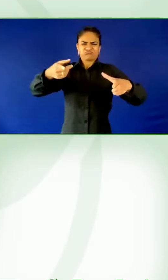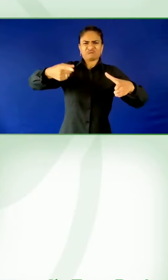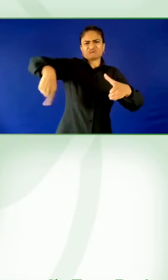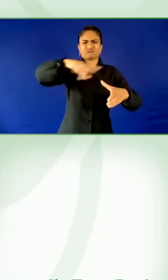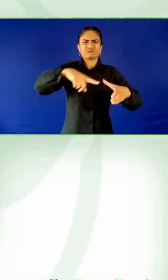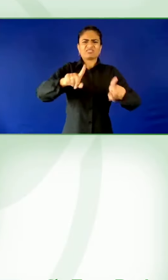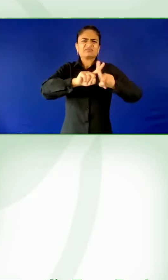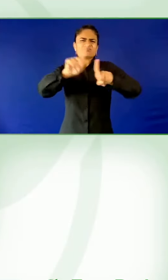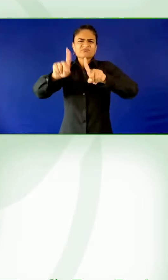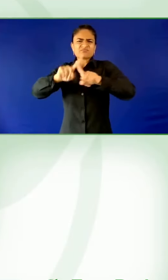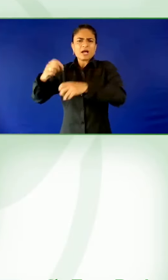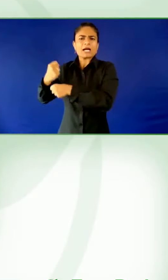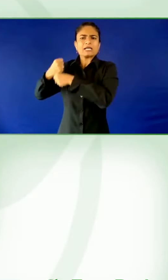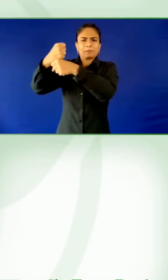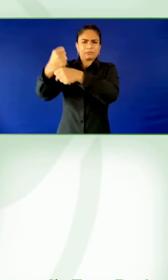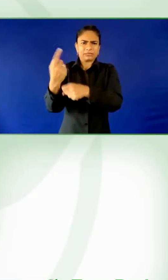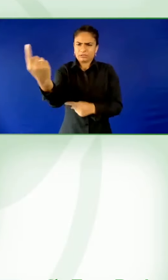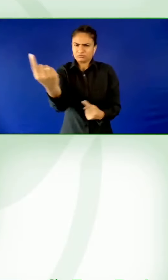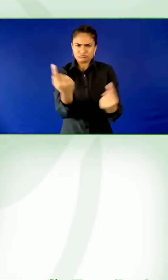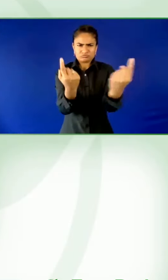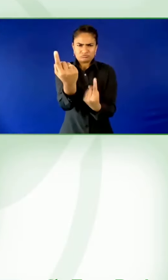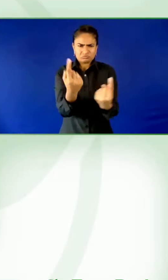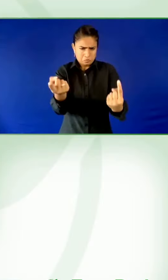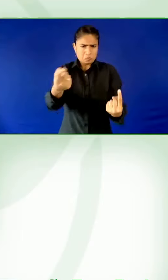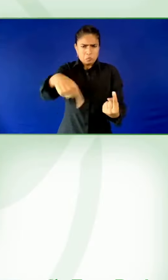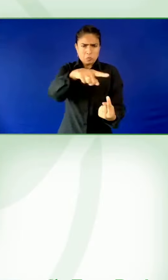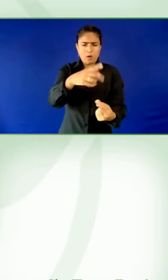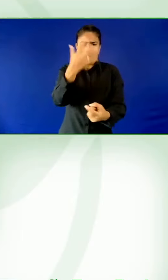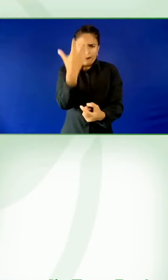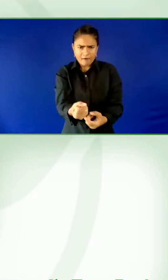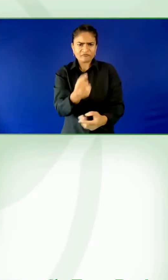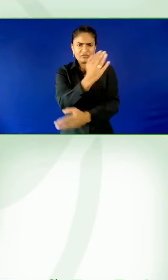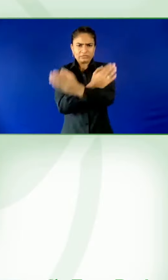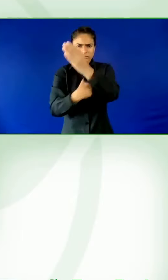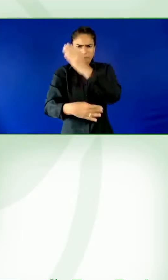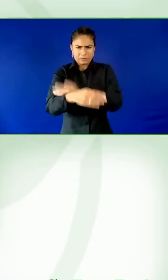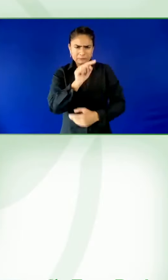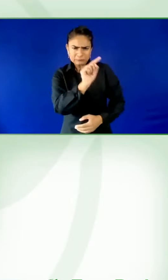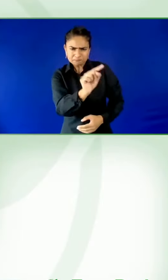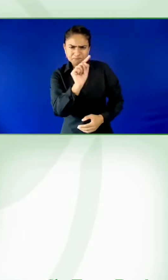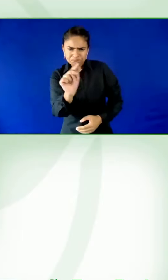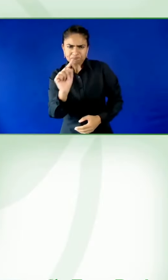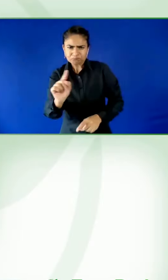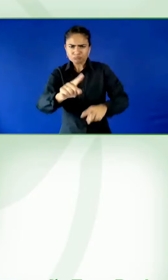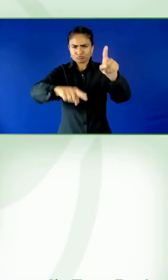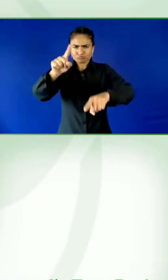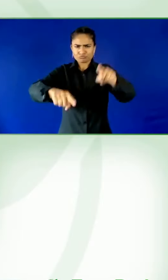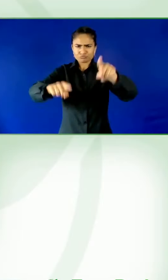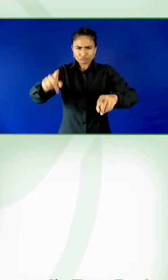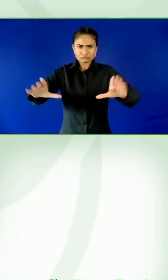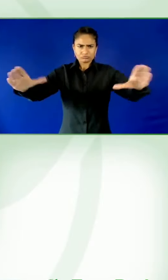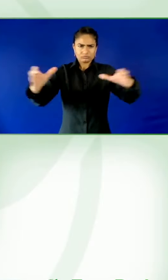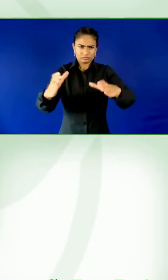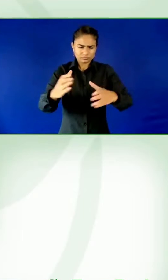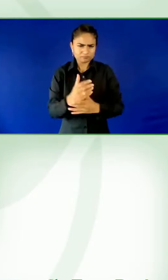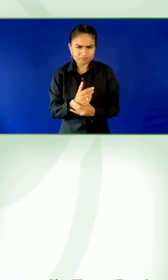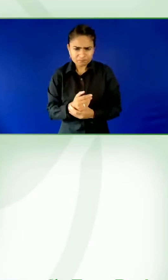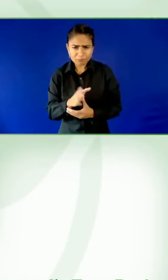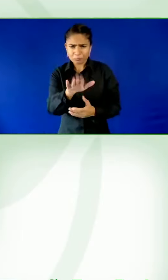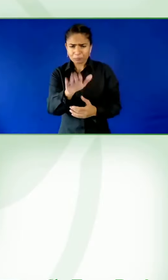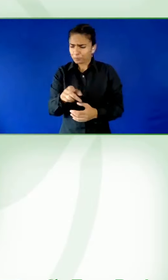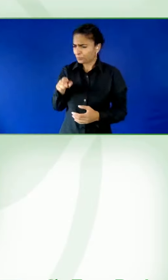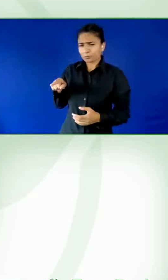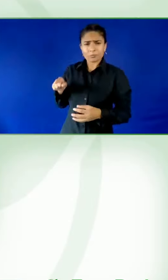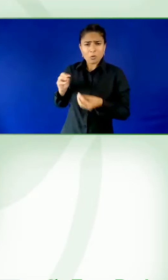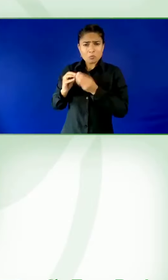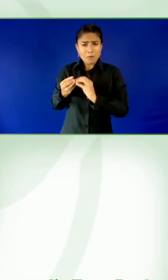problems together, and then co-create solutions. So we set up different labs, one